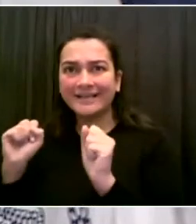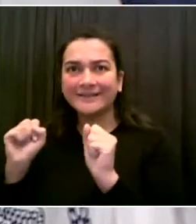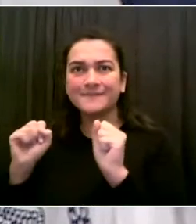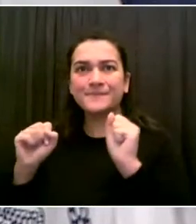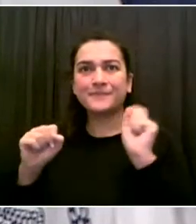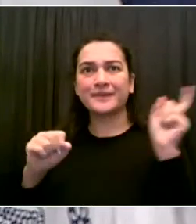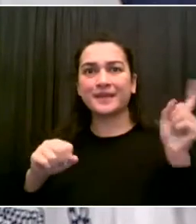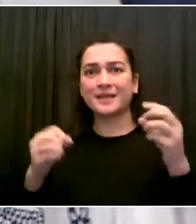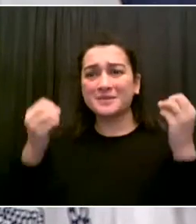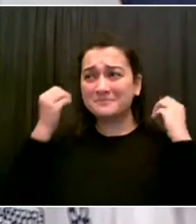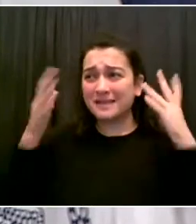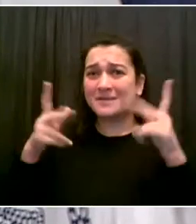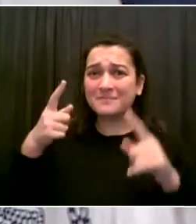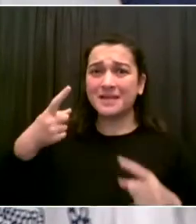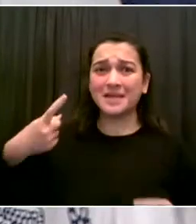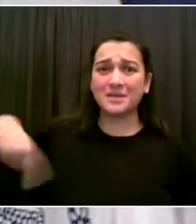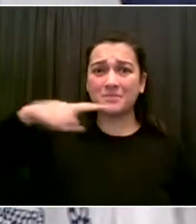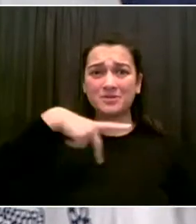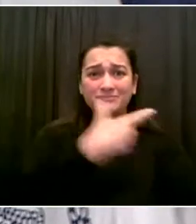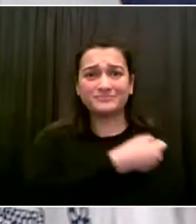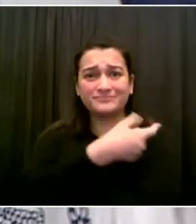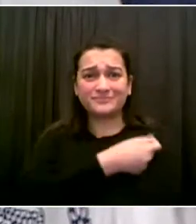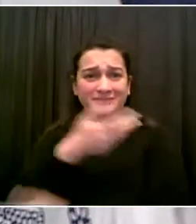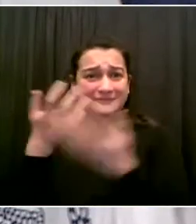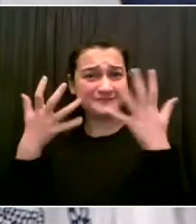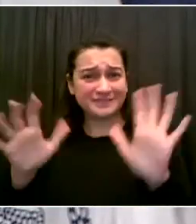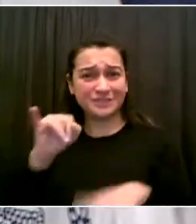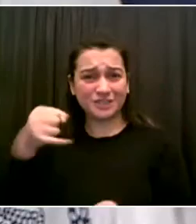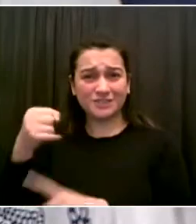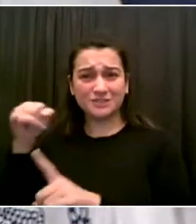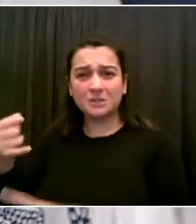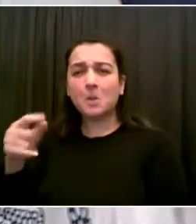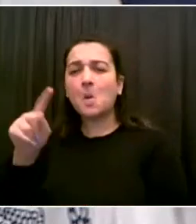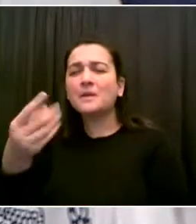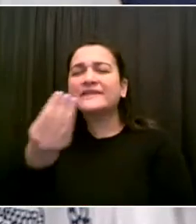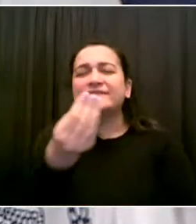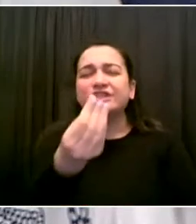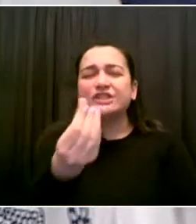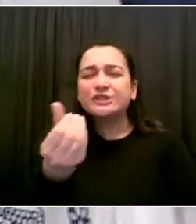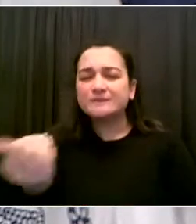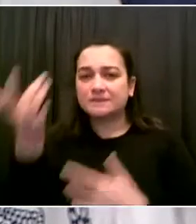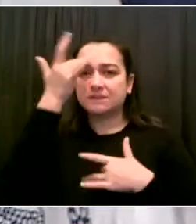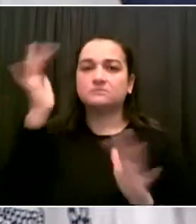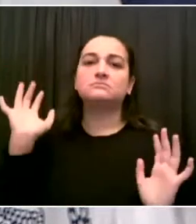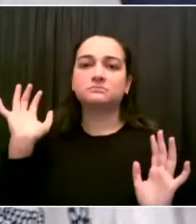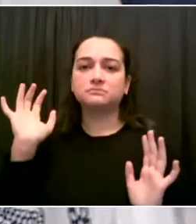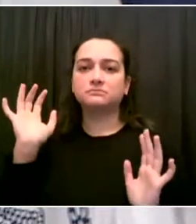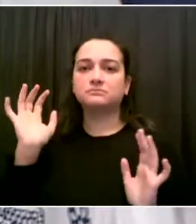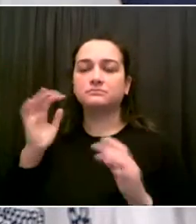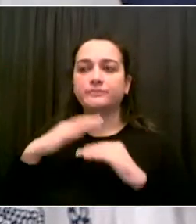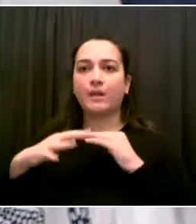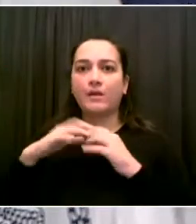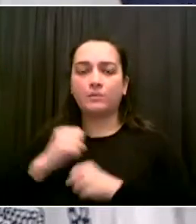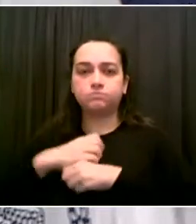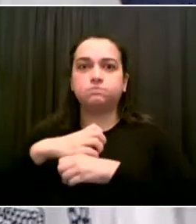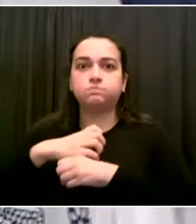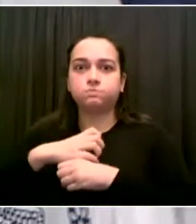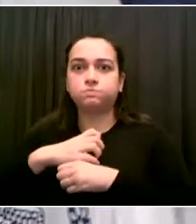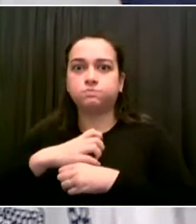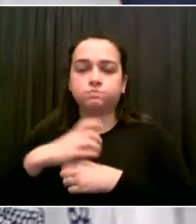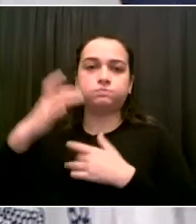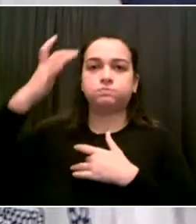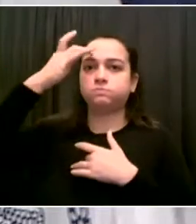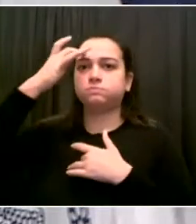feel any less confident in the vaccination because millions and millions of people got it successfully around the